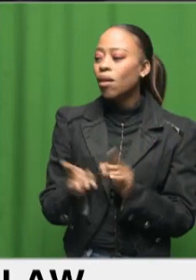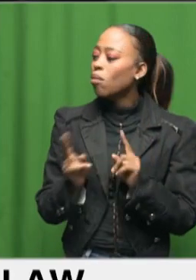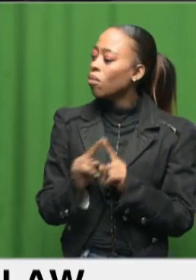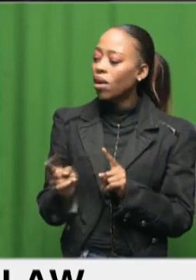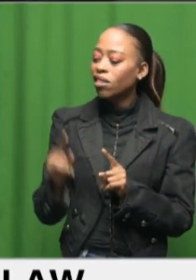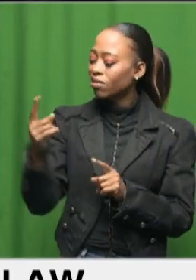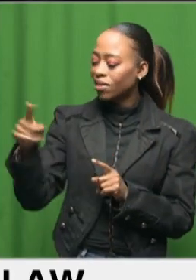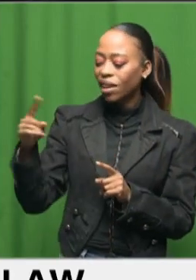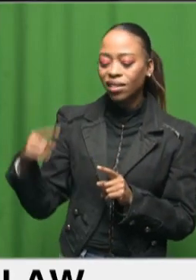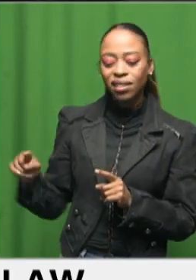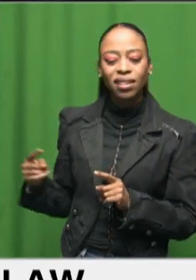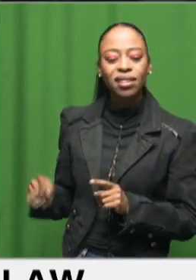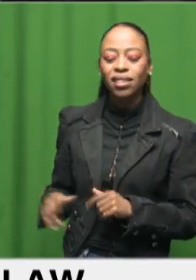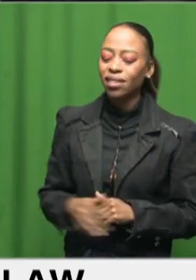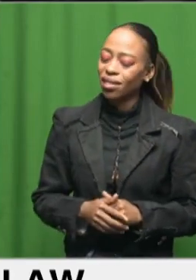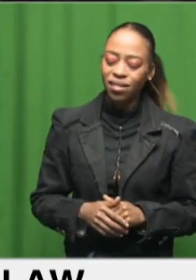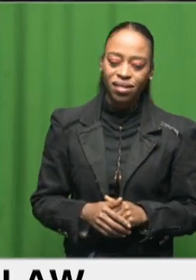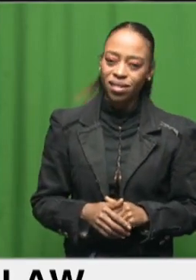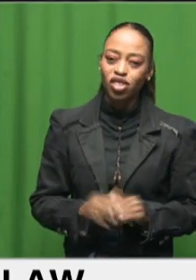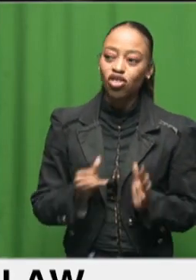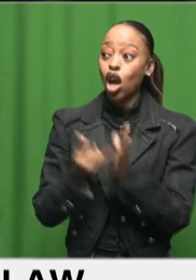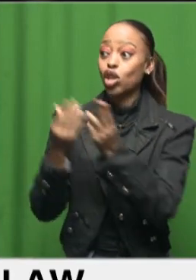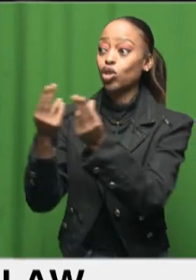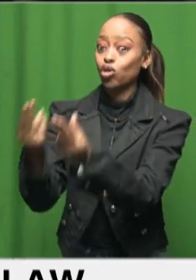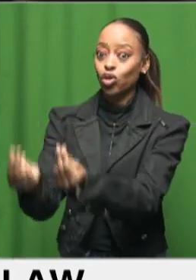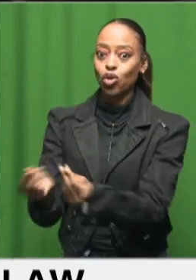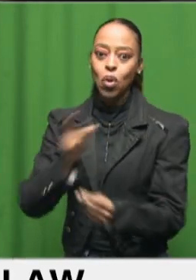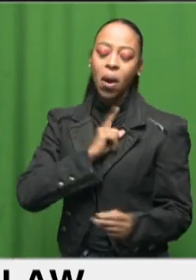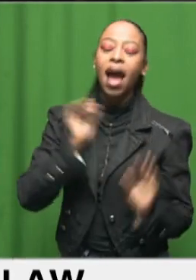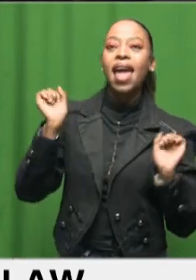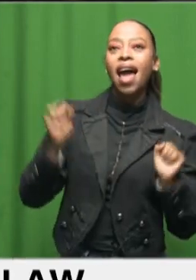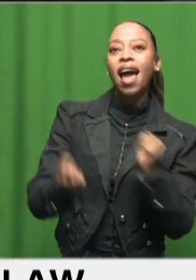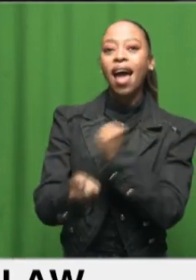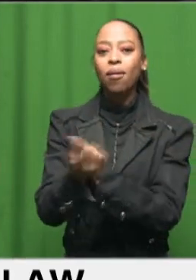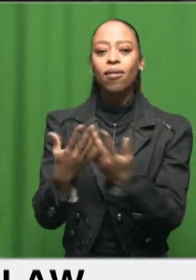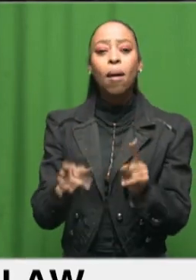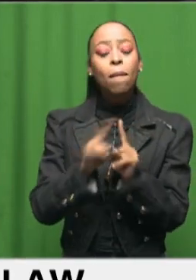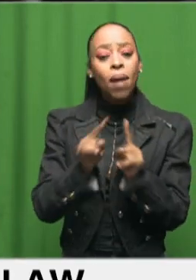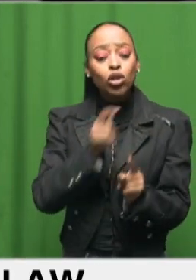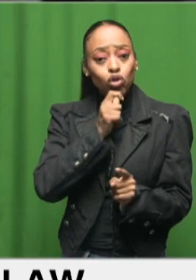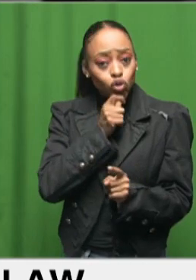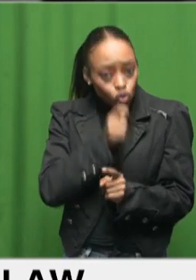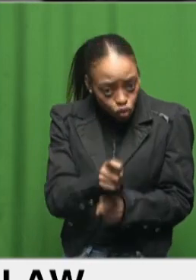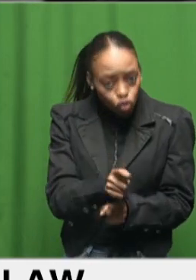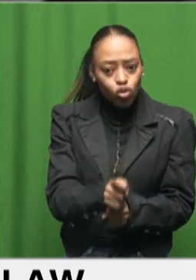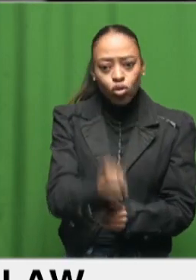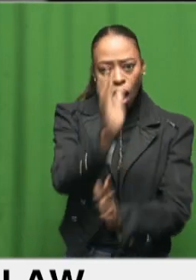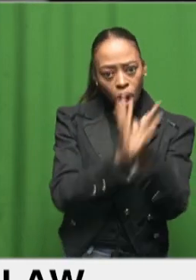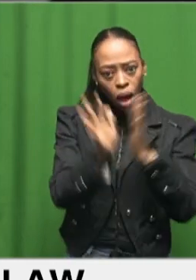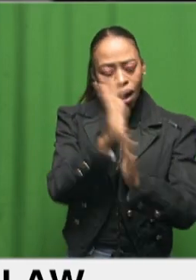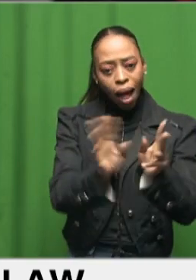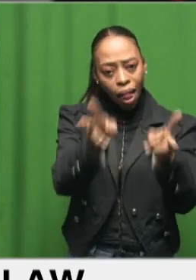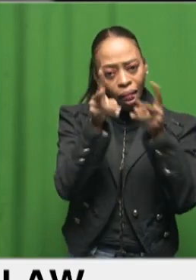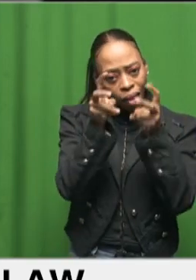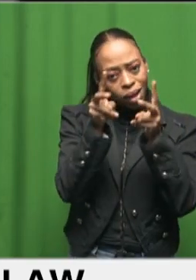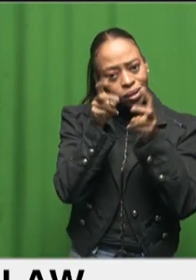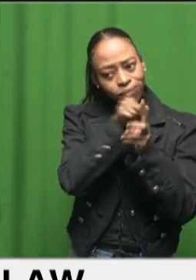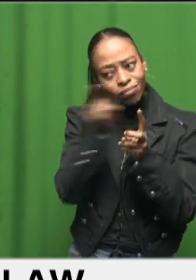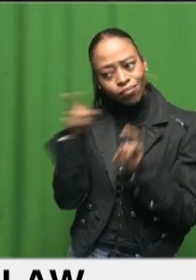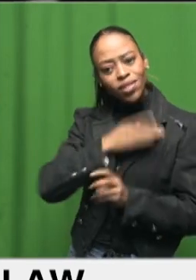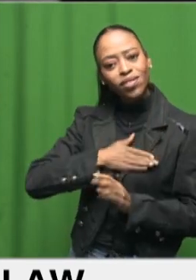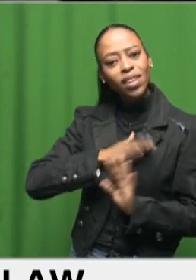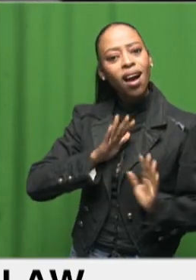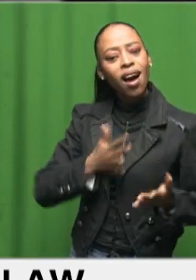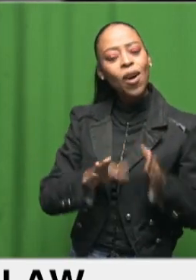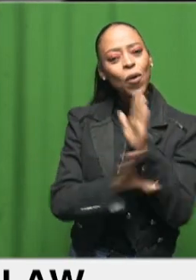tick ordinary box people. exercise, but in order to really hear South Africans in Yes. terms of how they feel about the Constitution, and